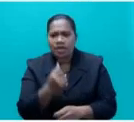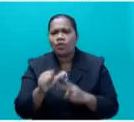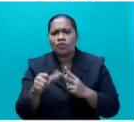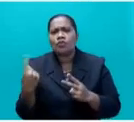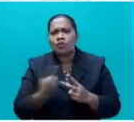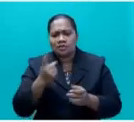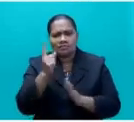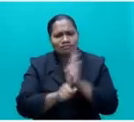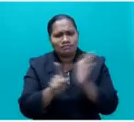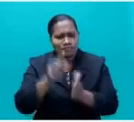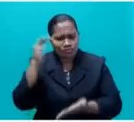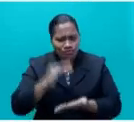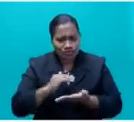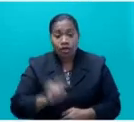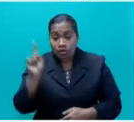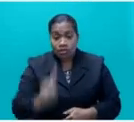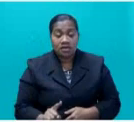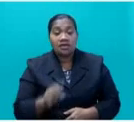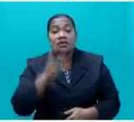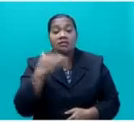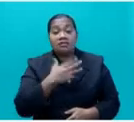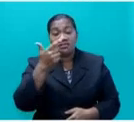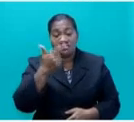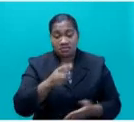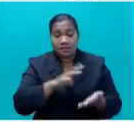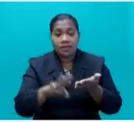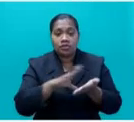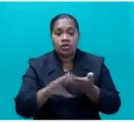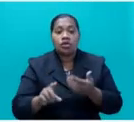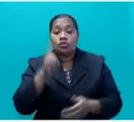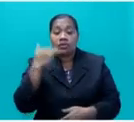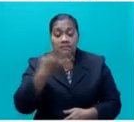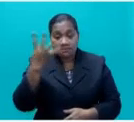FNPF scheme, $387 million has been paid to